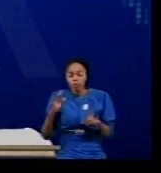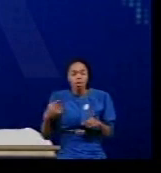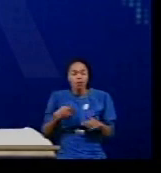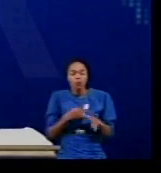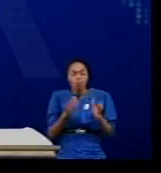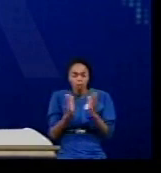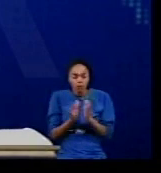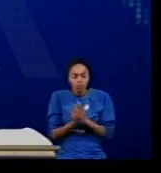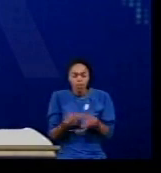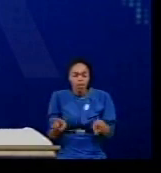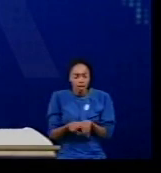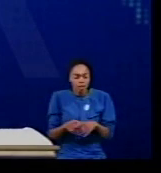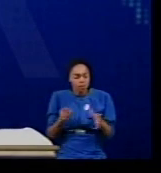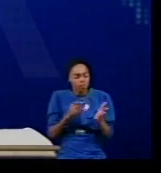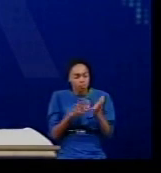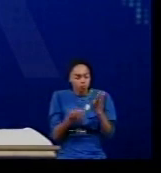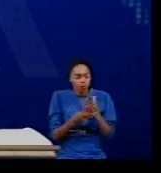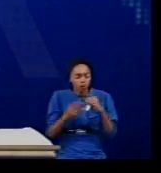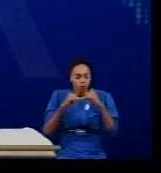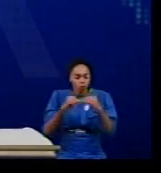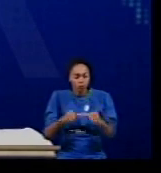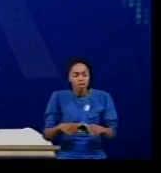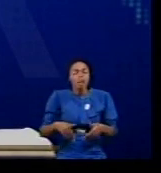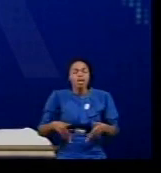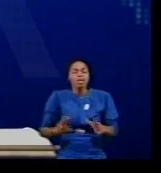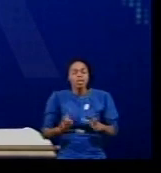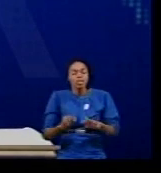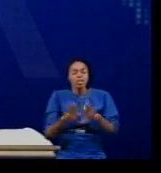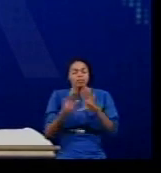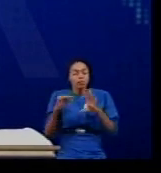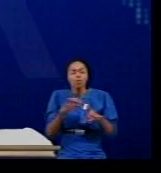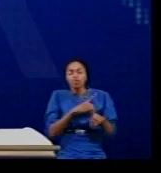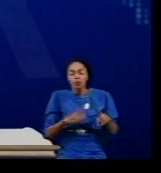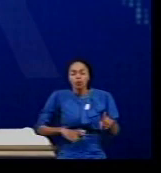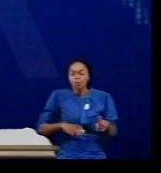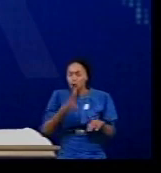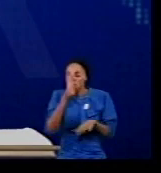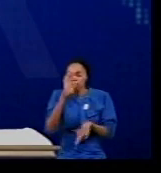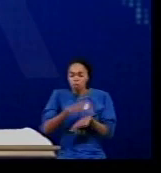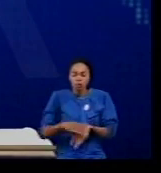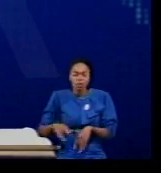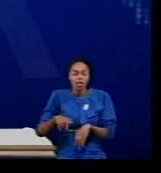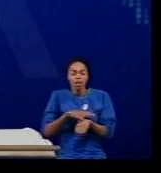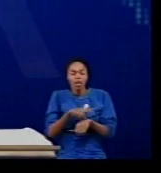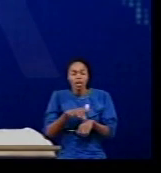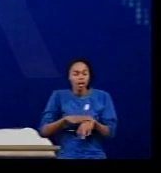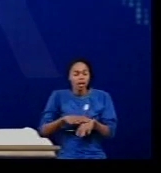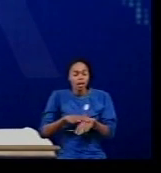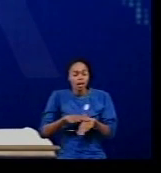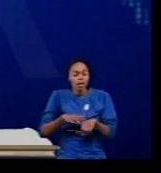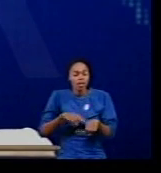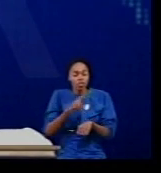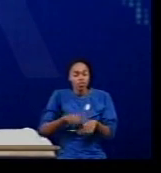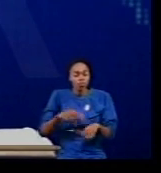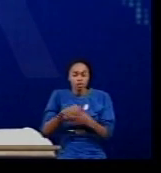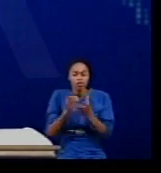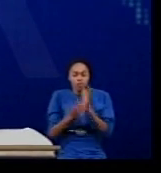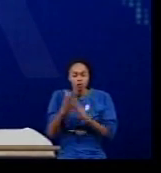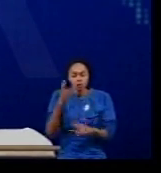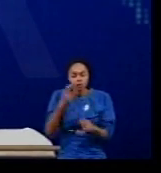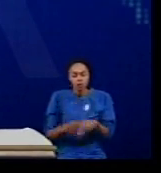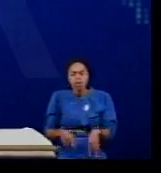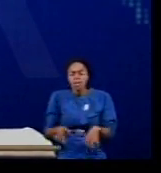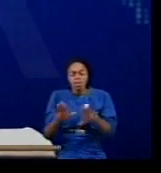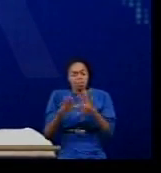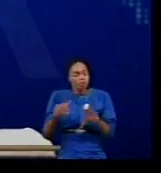Lord delivered them into the hands of the Midianites. How many years? 7 years. As you look at the children of Israel at this